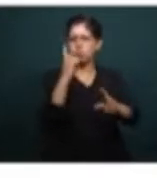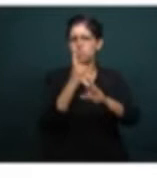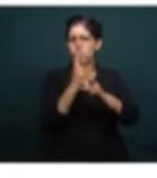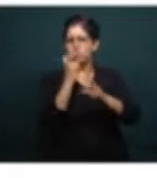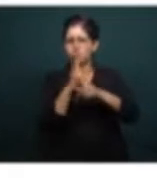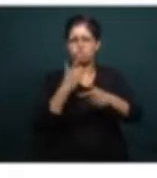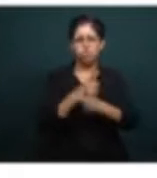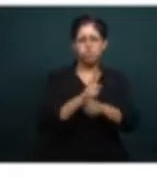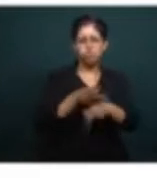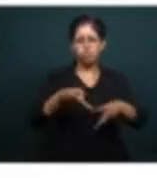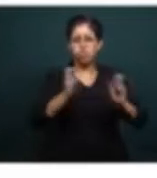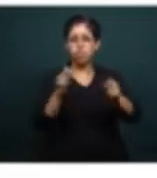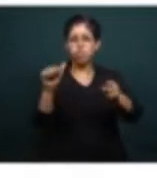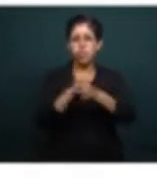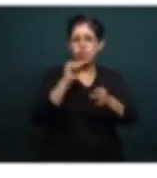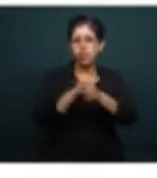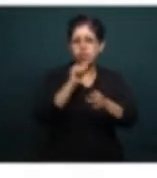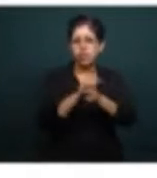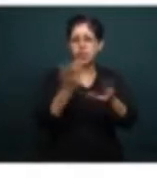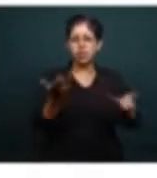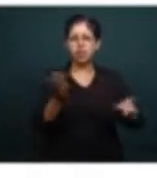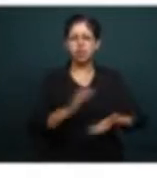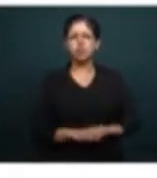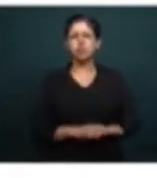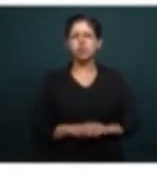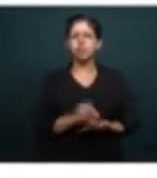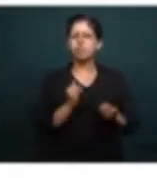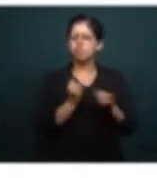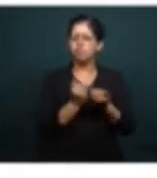theft for uh, uh,